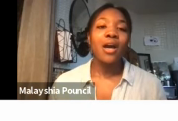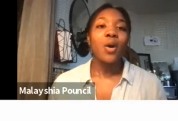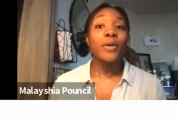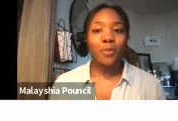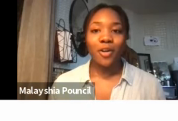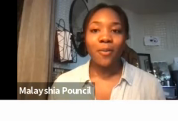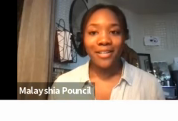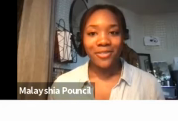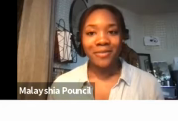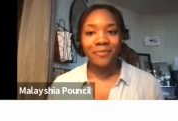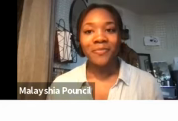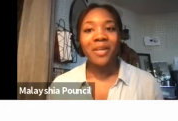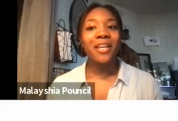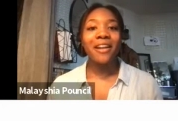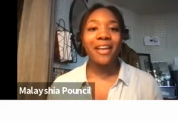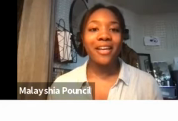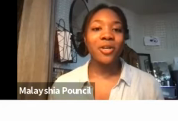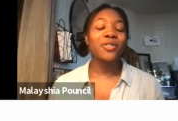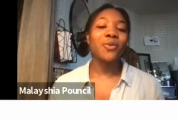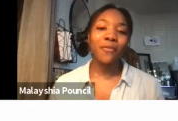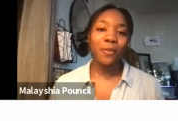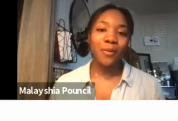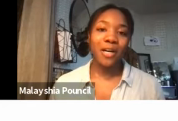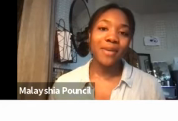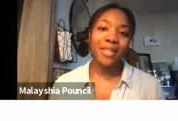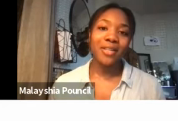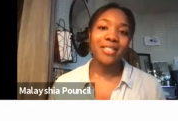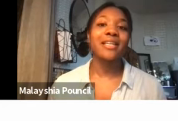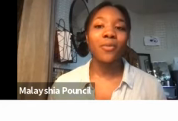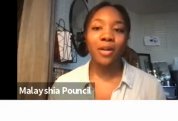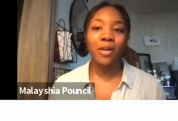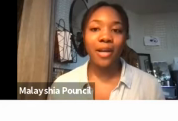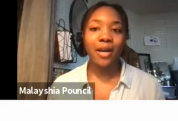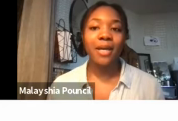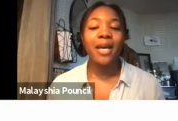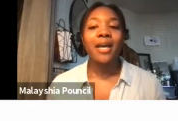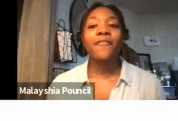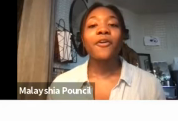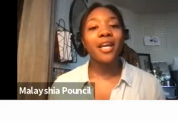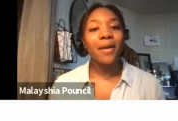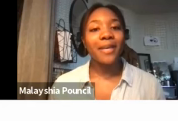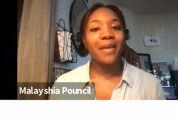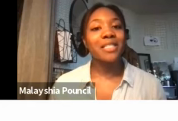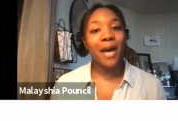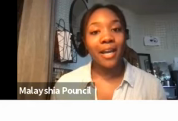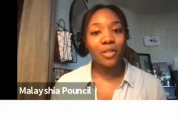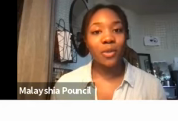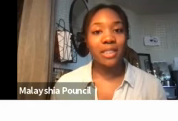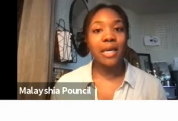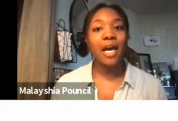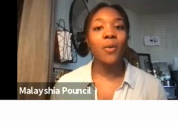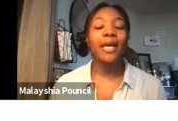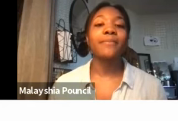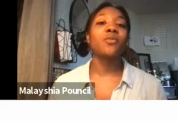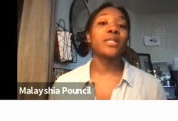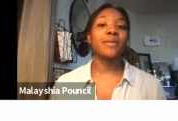conquer once we put our mind to it. Peter and Andrew are two wonderful people I've met through this accelerator program. And from here, I became inspired to want